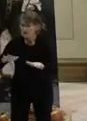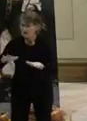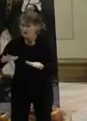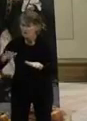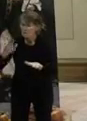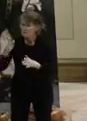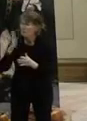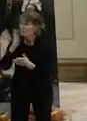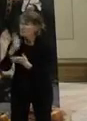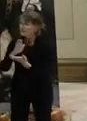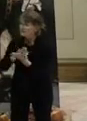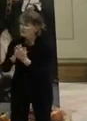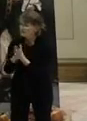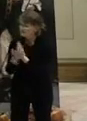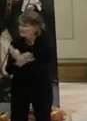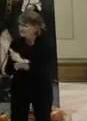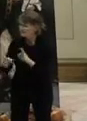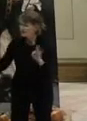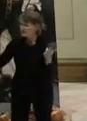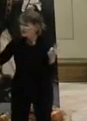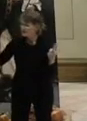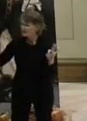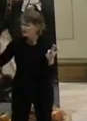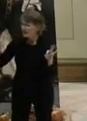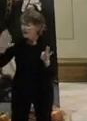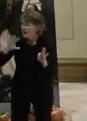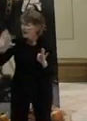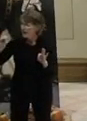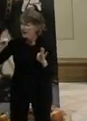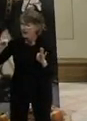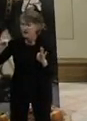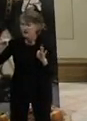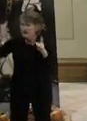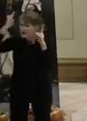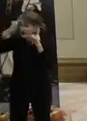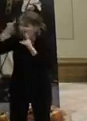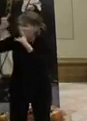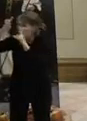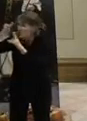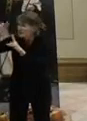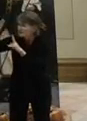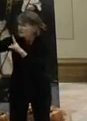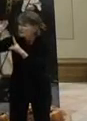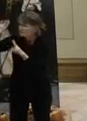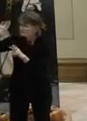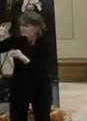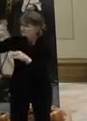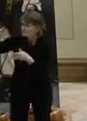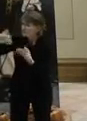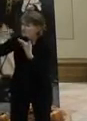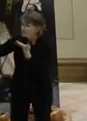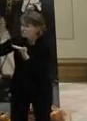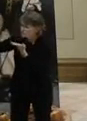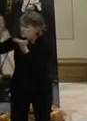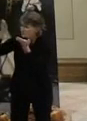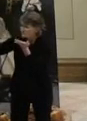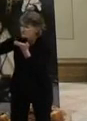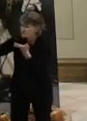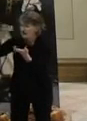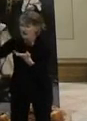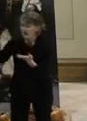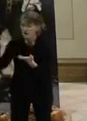from slavery, may render your majesty's service and